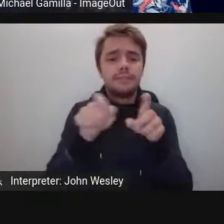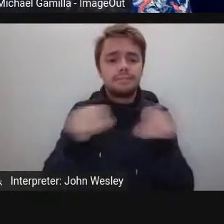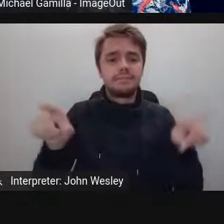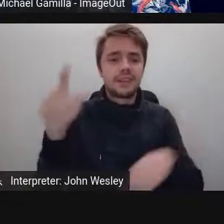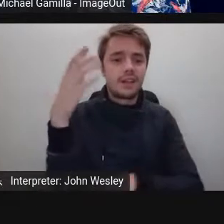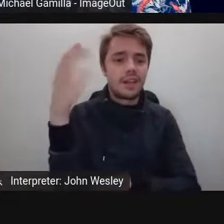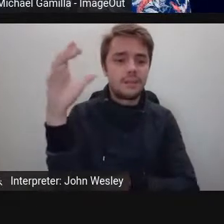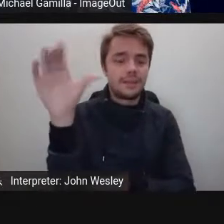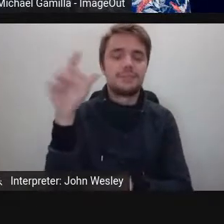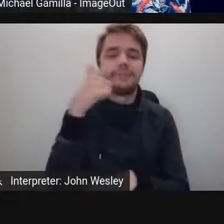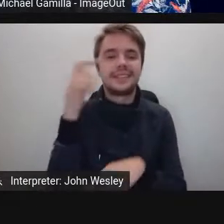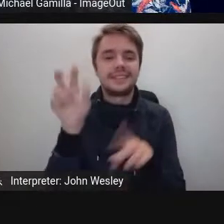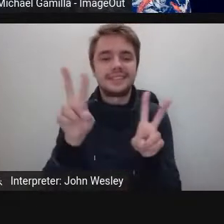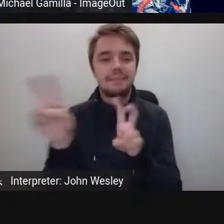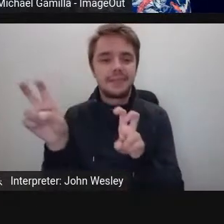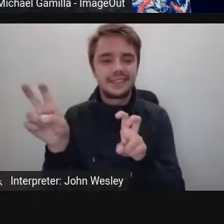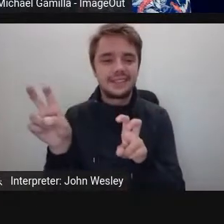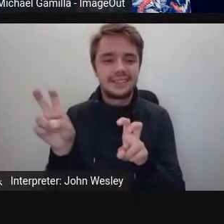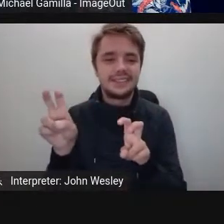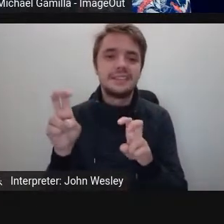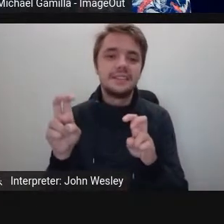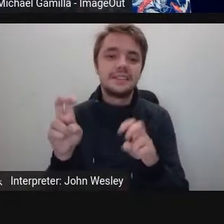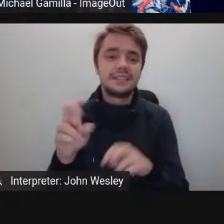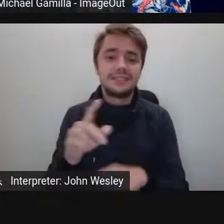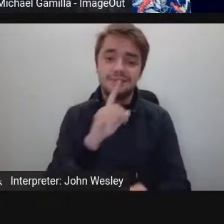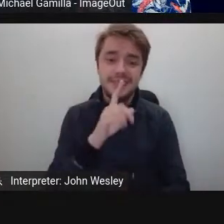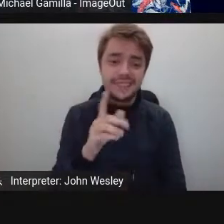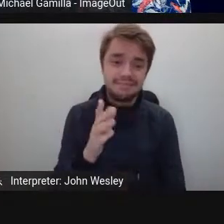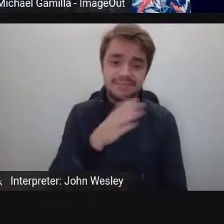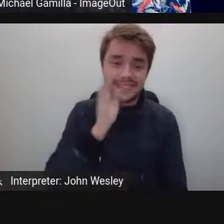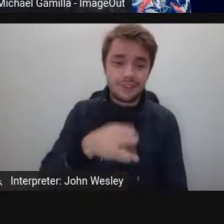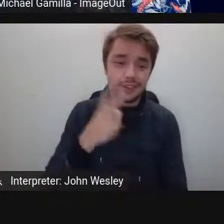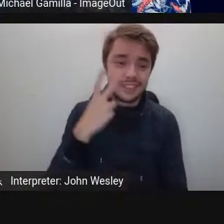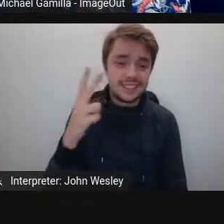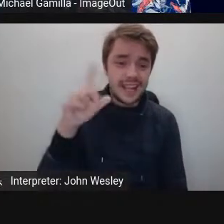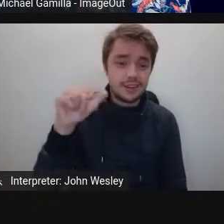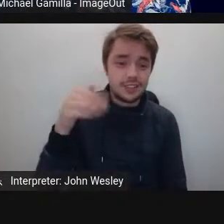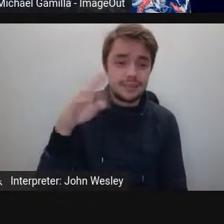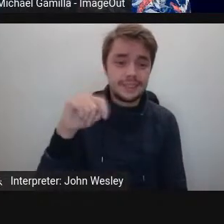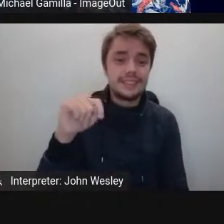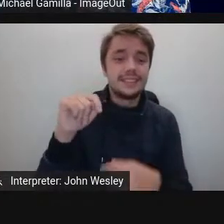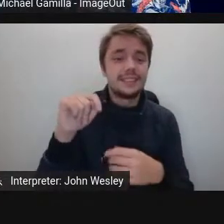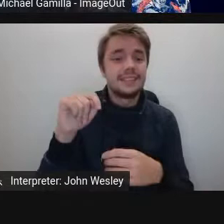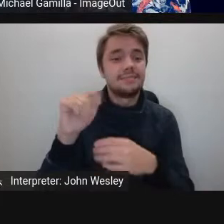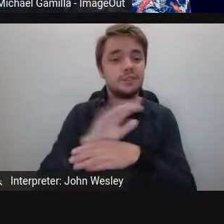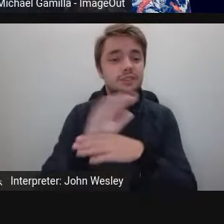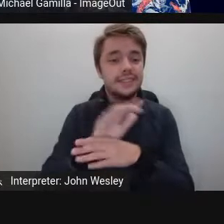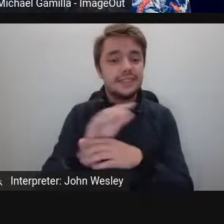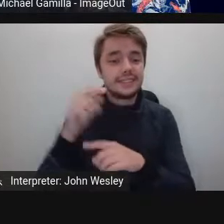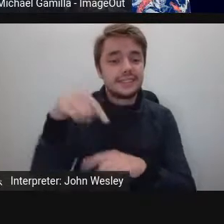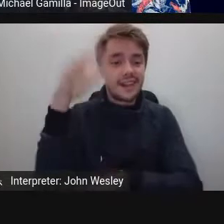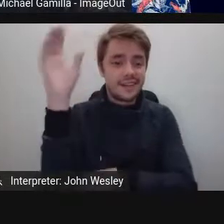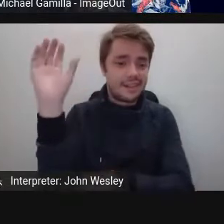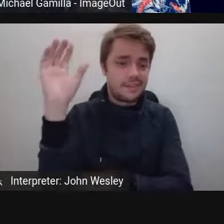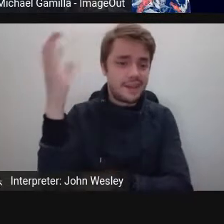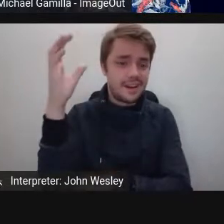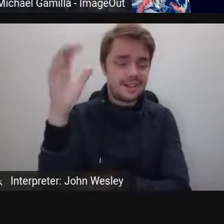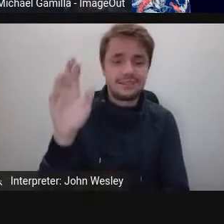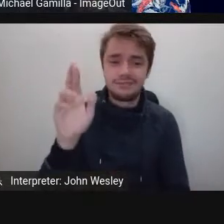because of the topic, because we don't really see LGBTQ films in Colombia.